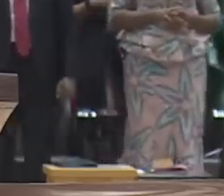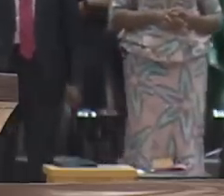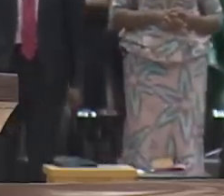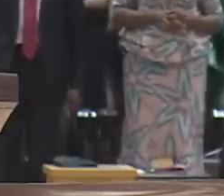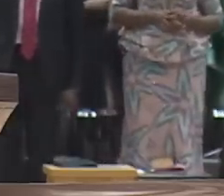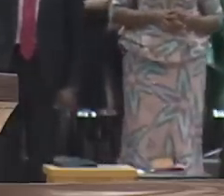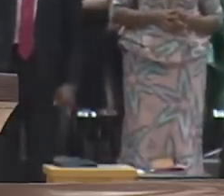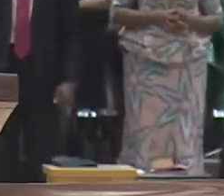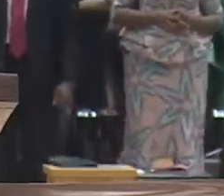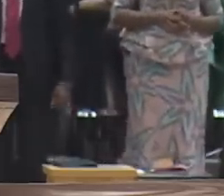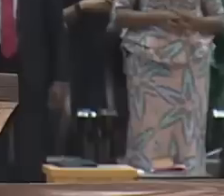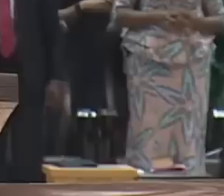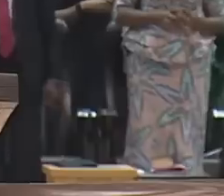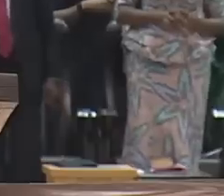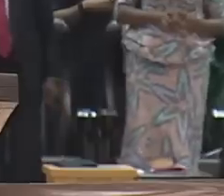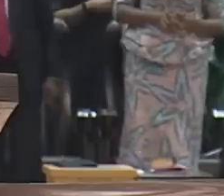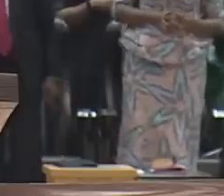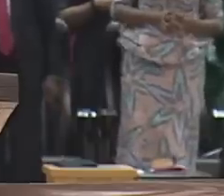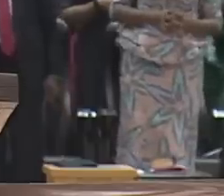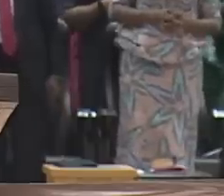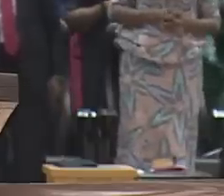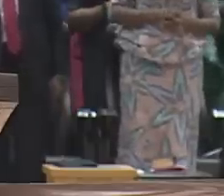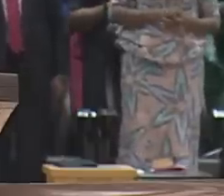Thank you,